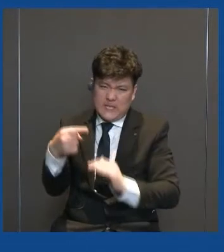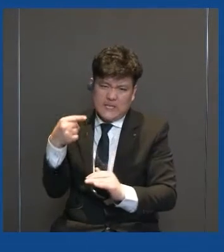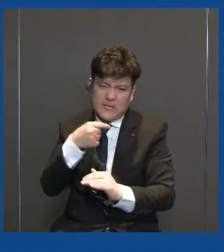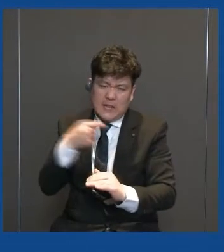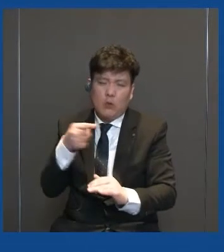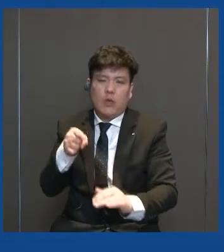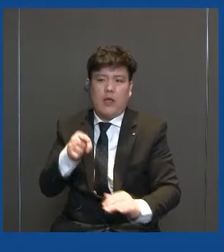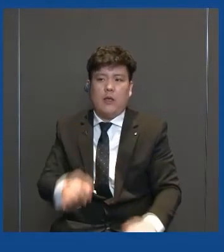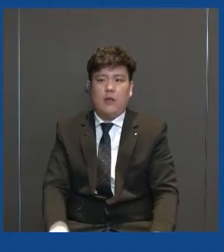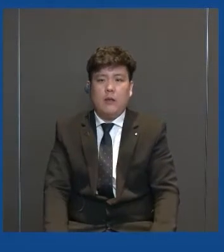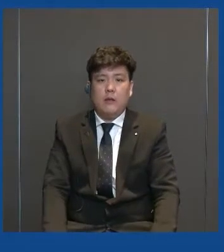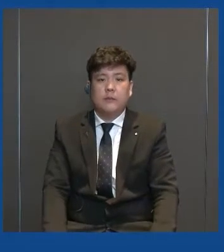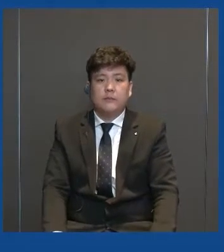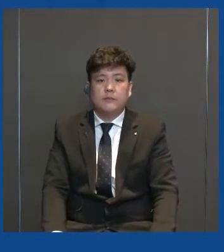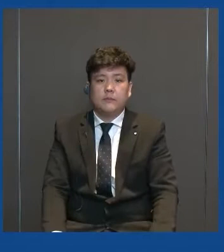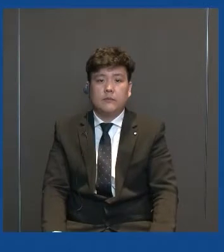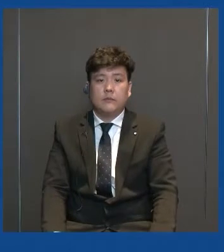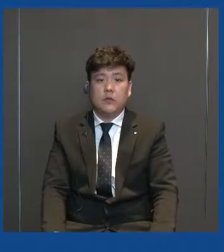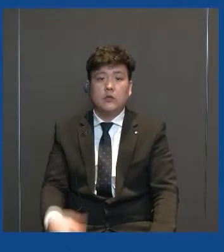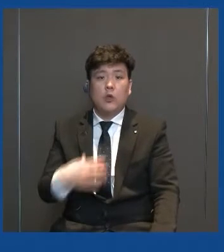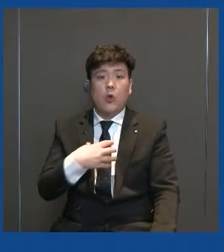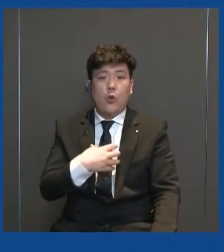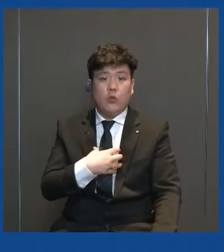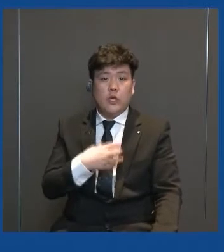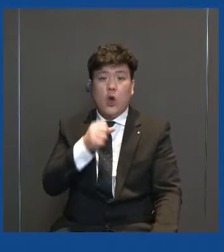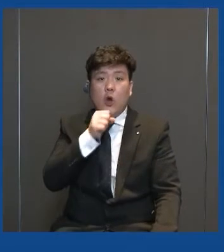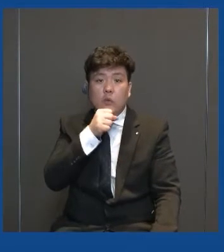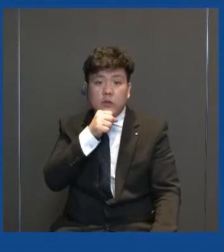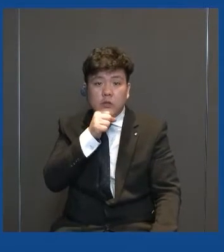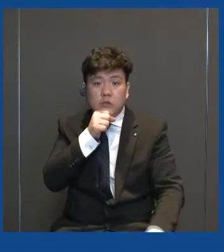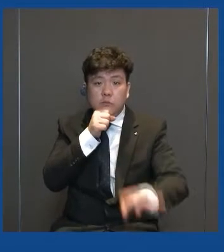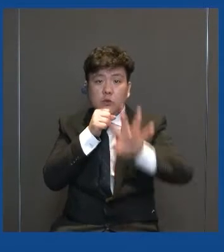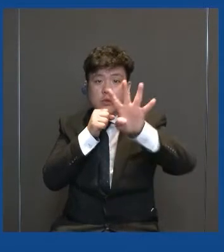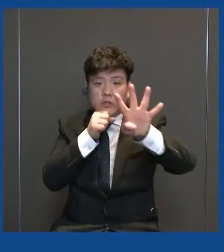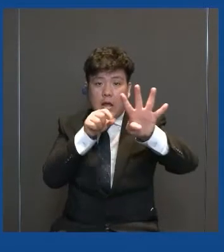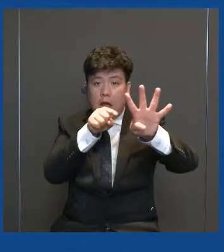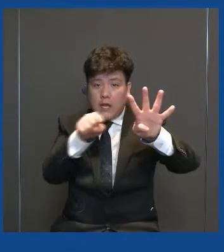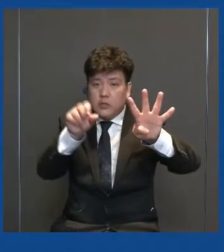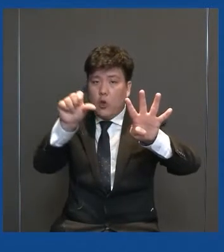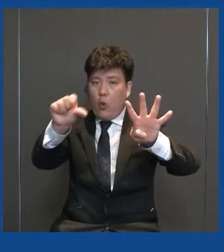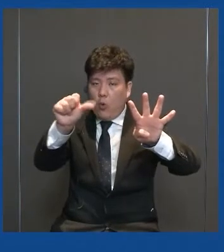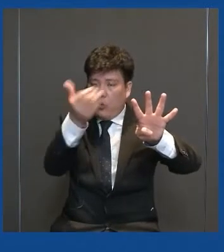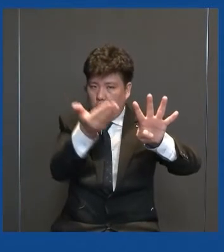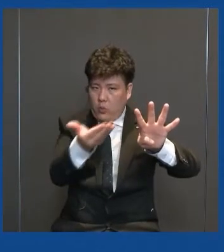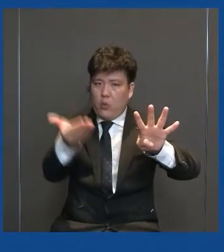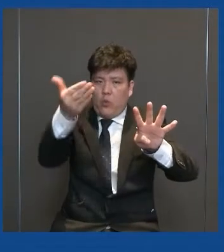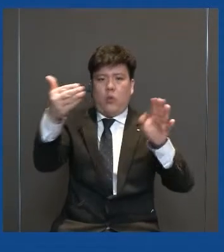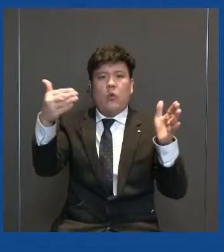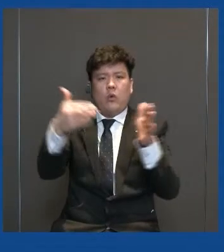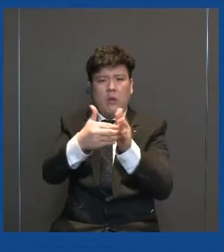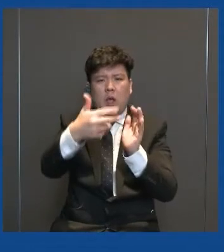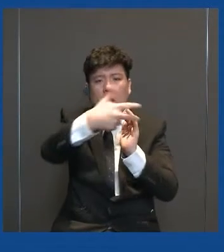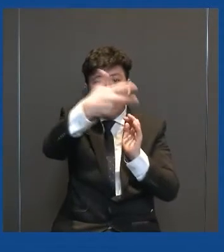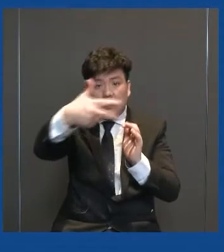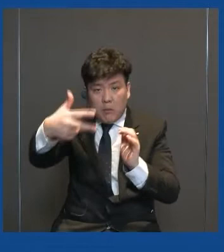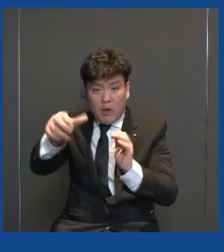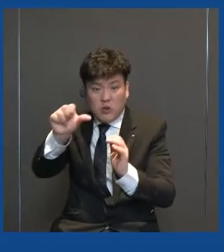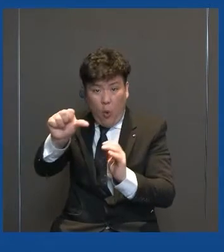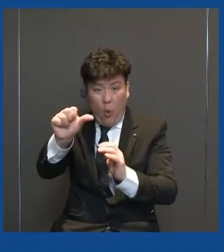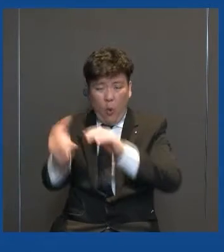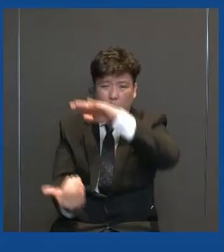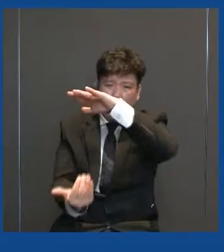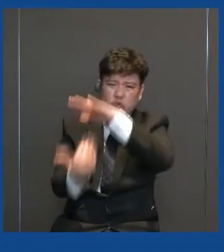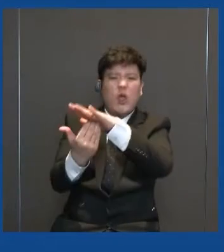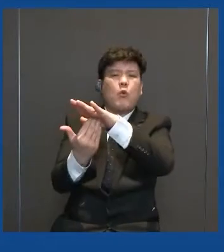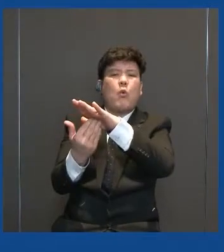the highest level. And right now we're seeing that only the youngest students are